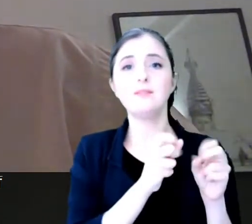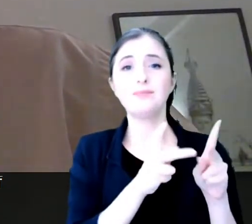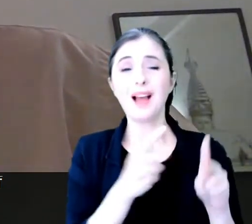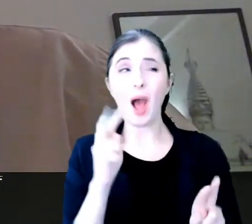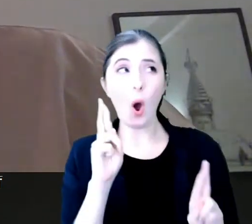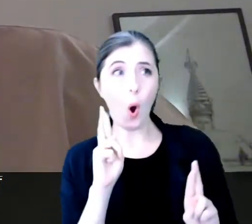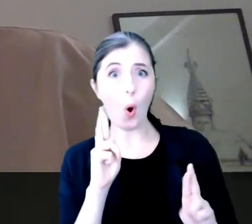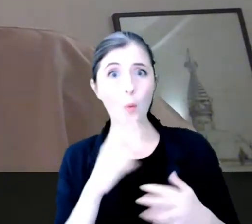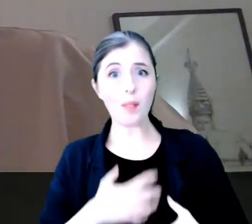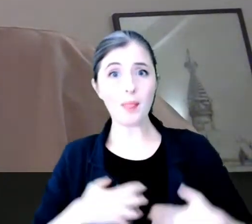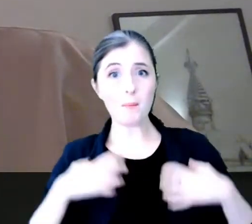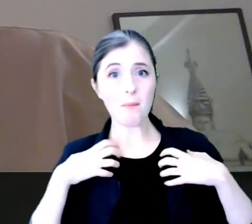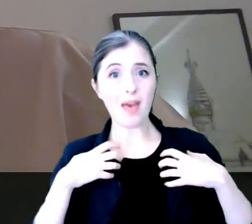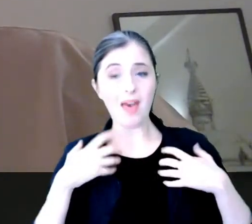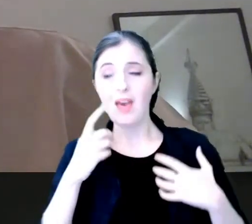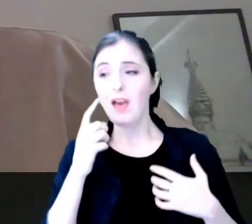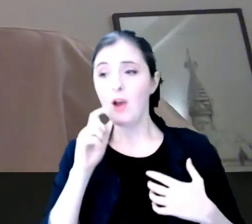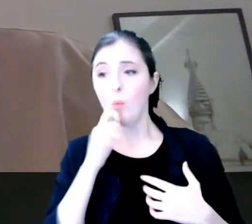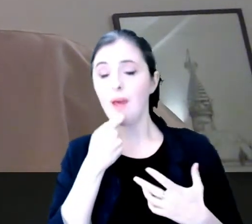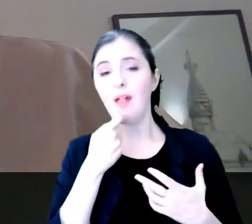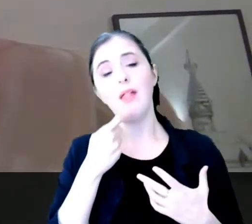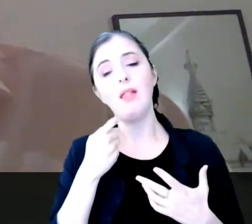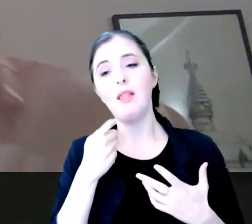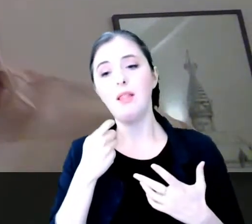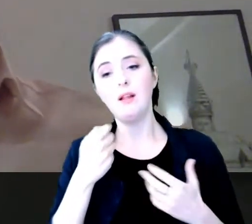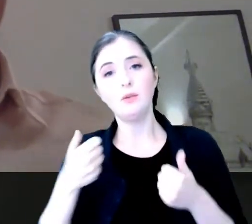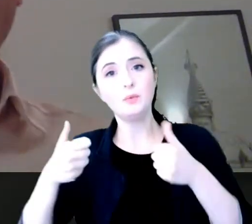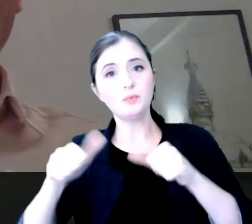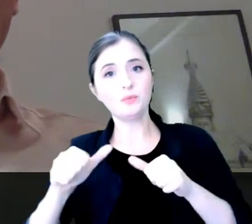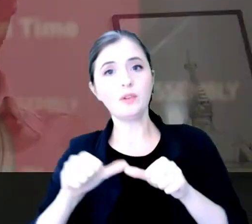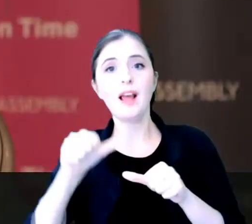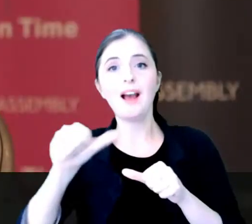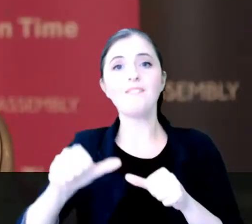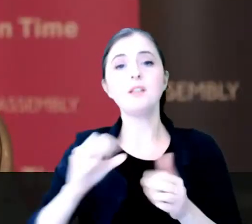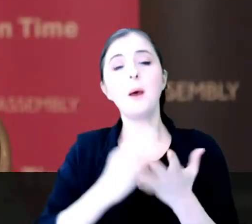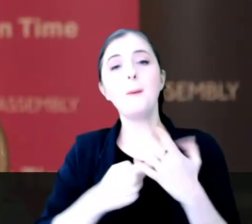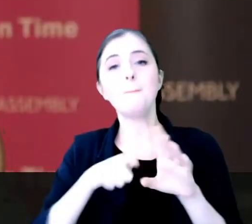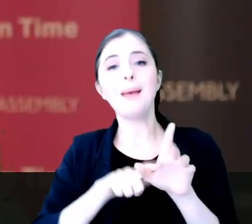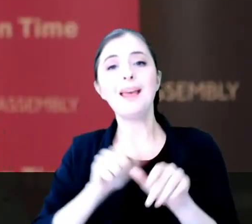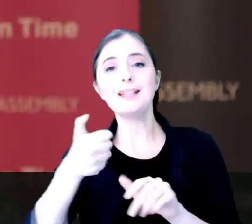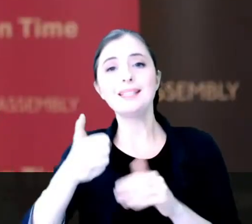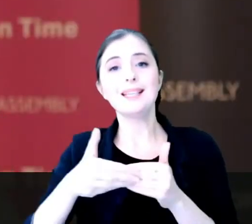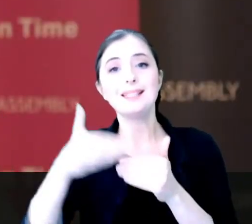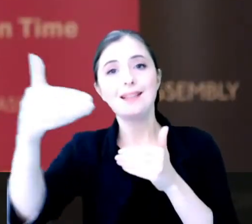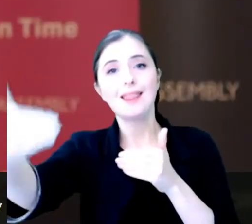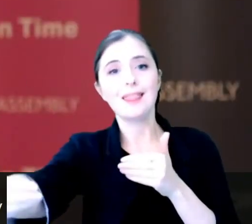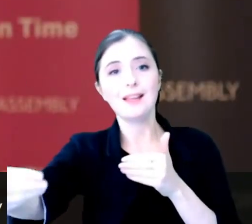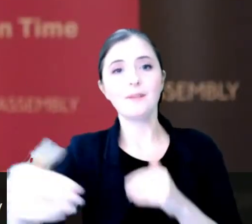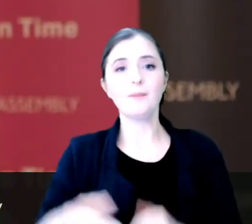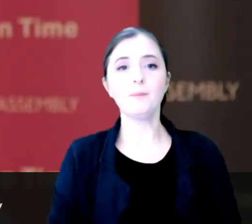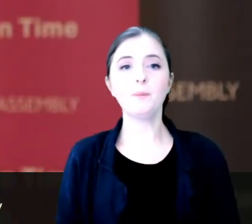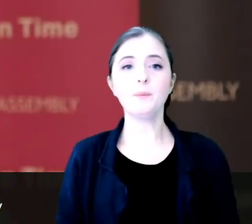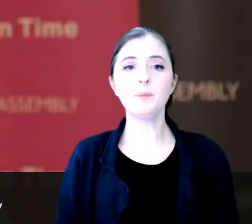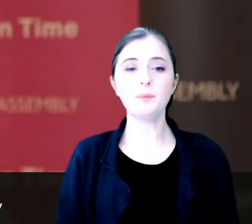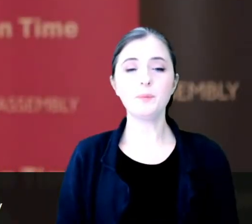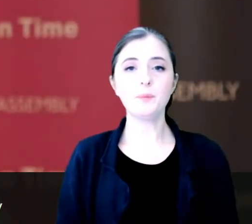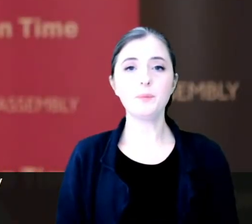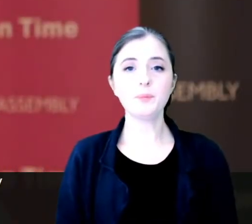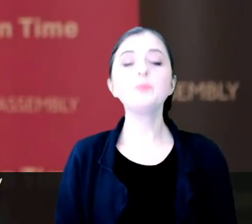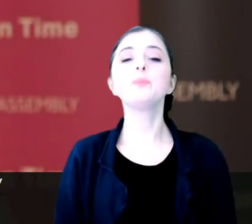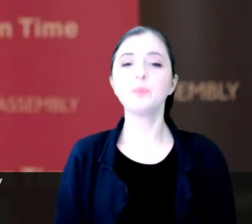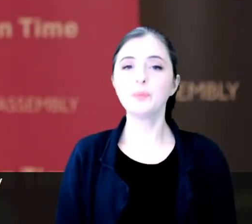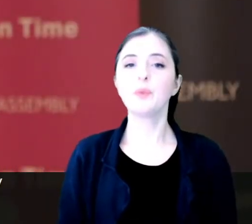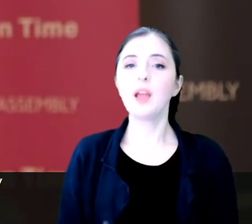in another term after May the 6th. Thank you. Thanks, Ian, for